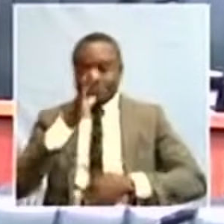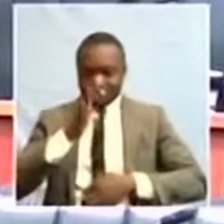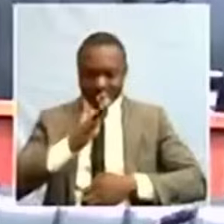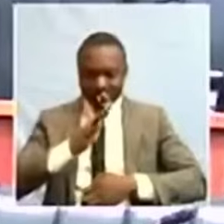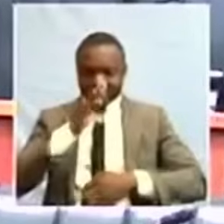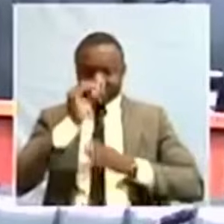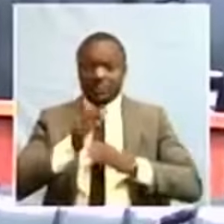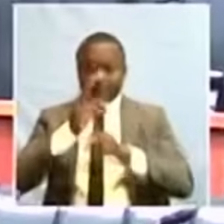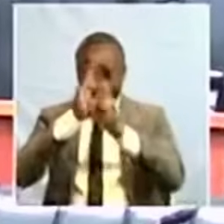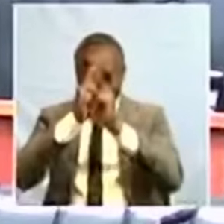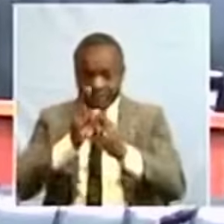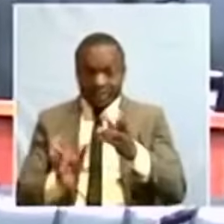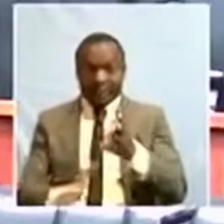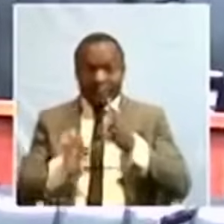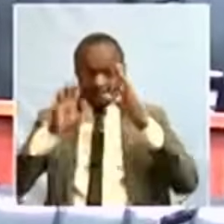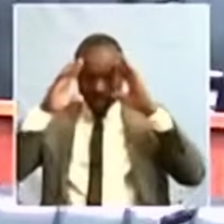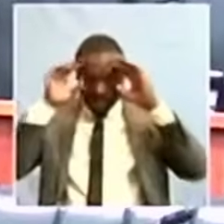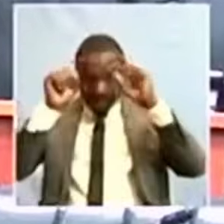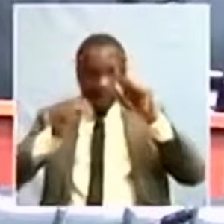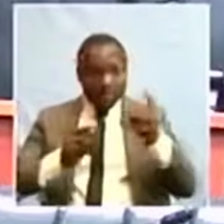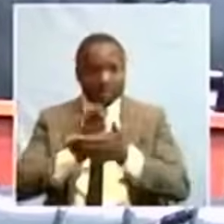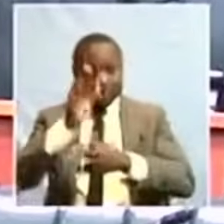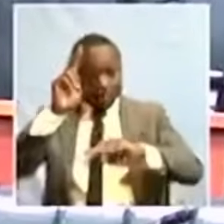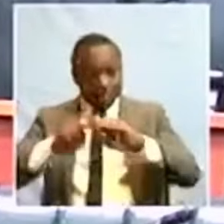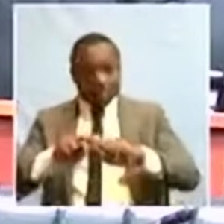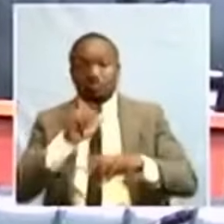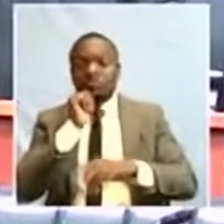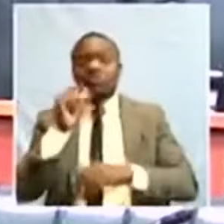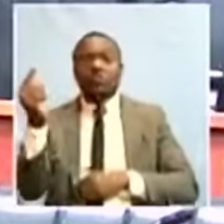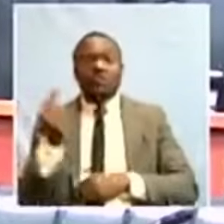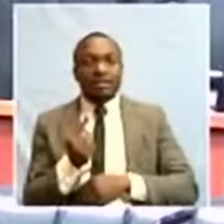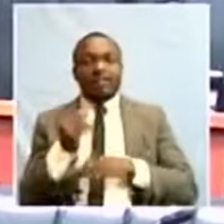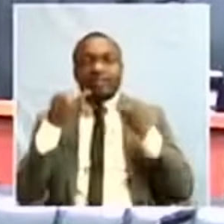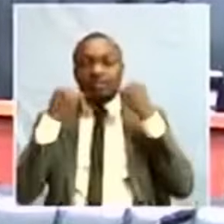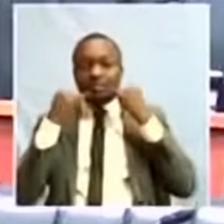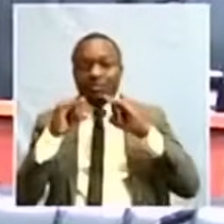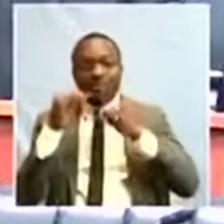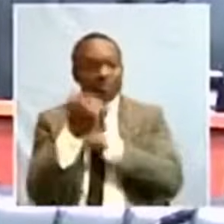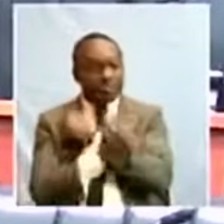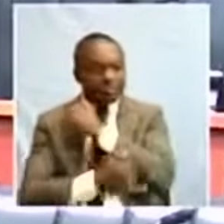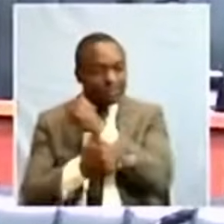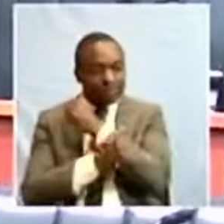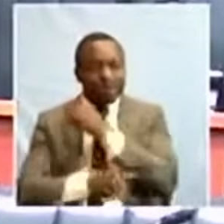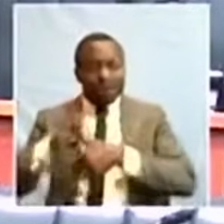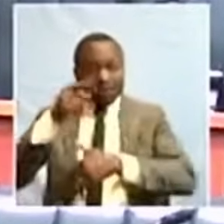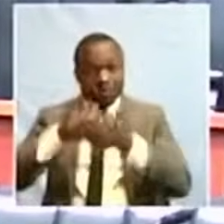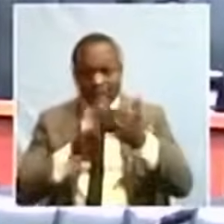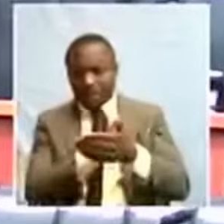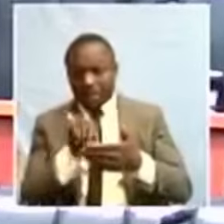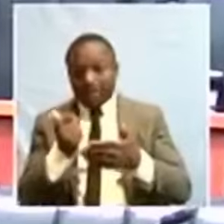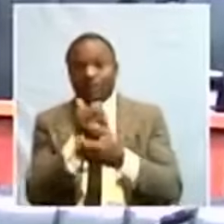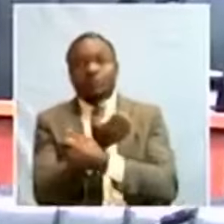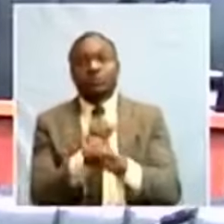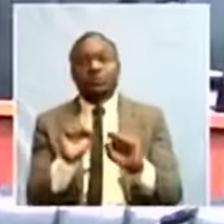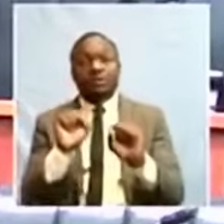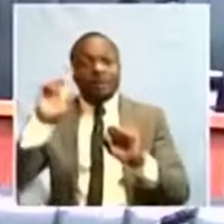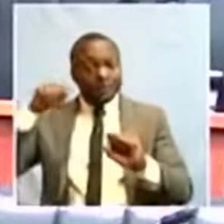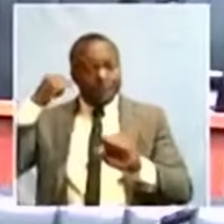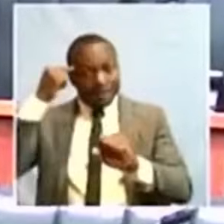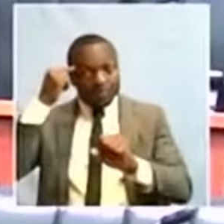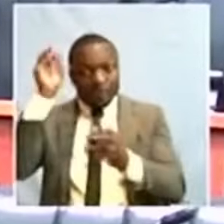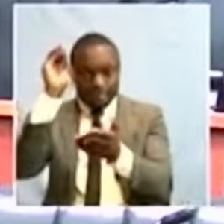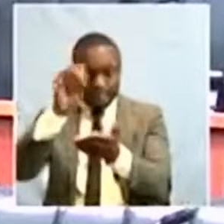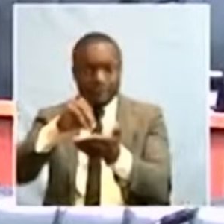Vice President in order to sit and not to come and update the country as to what other measures government is going to